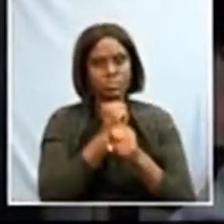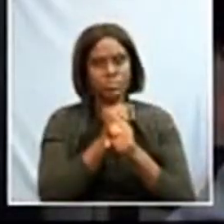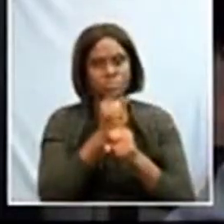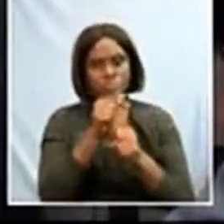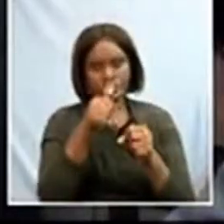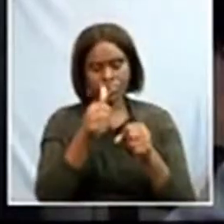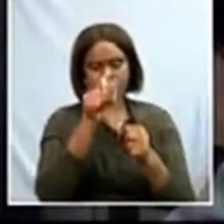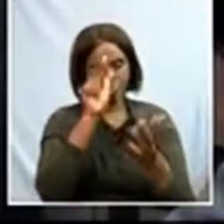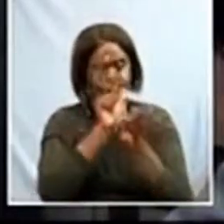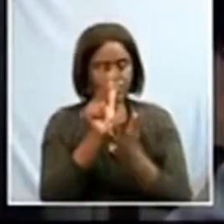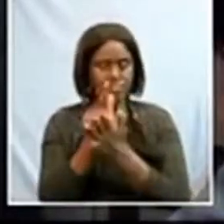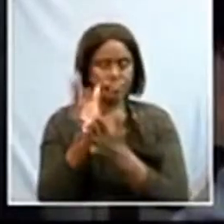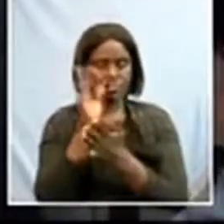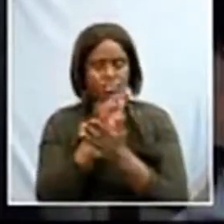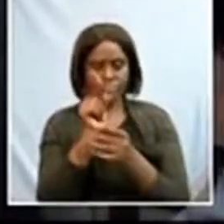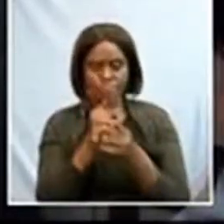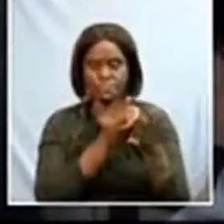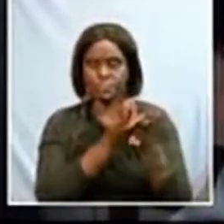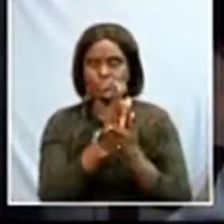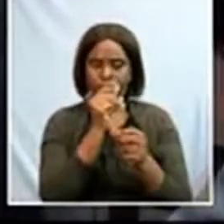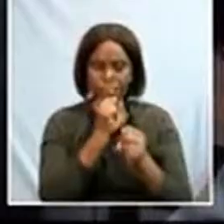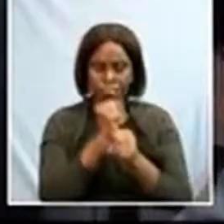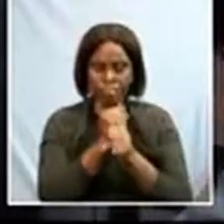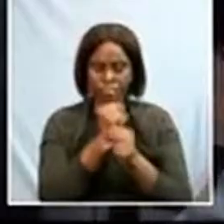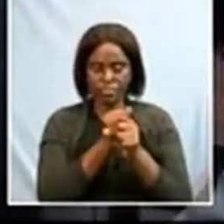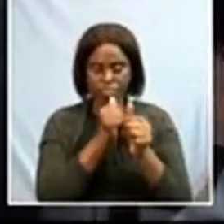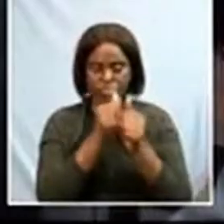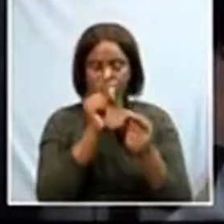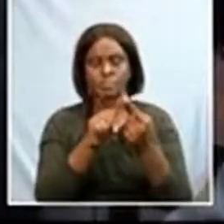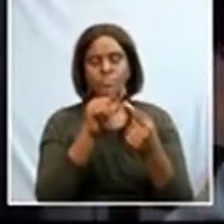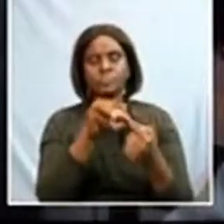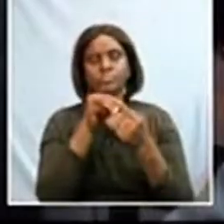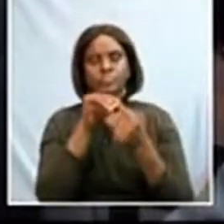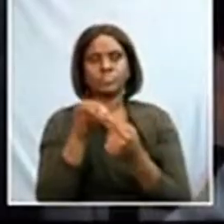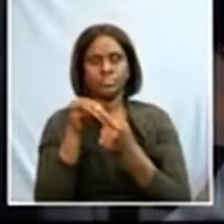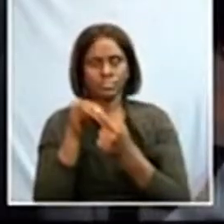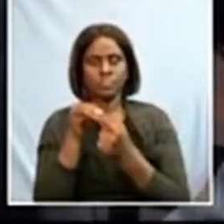you certify as correctly done according to specifications